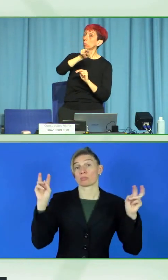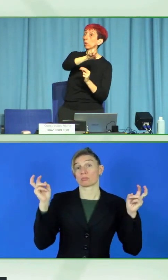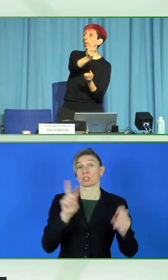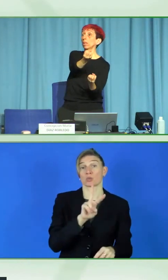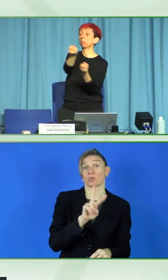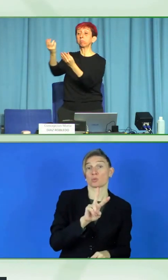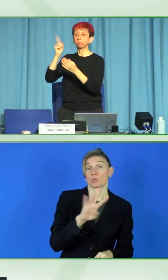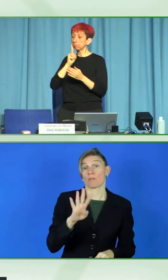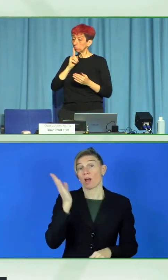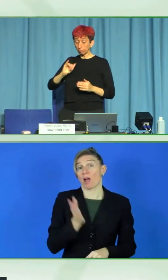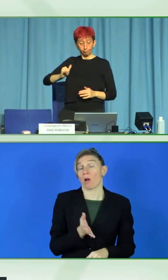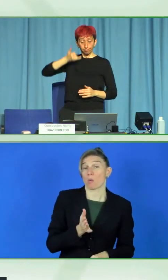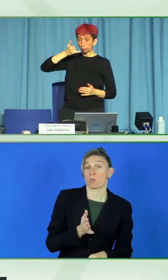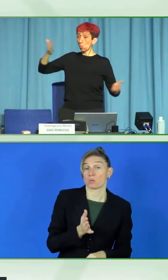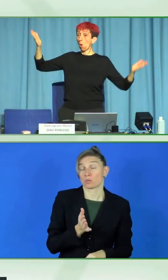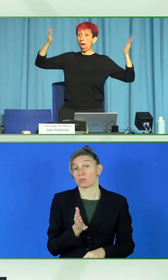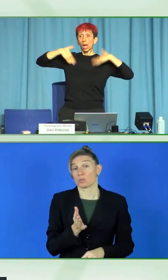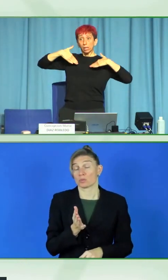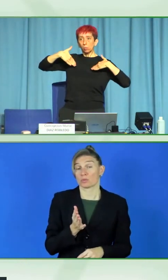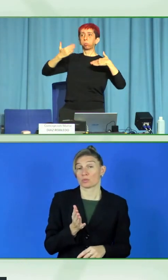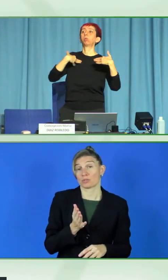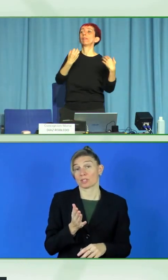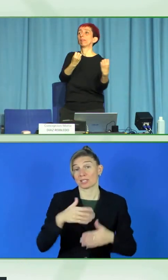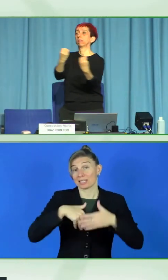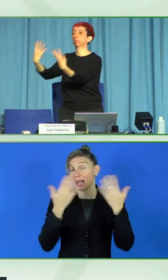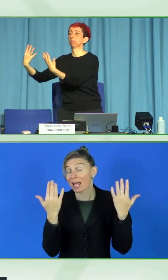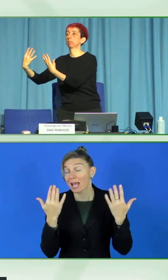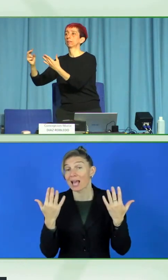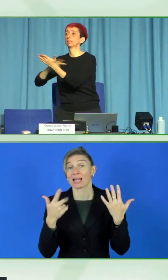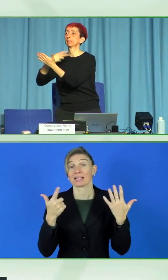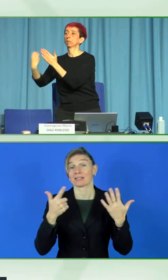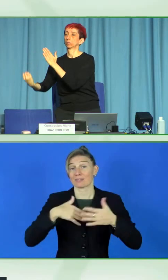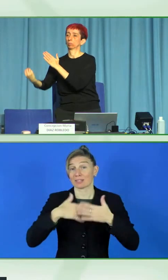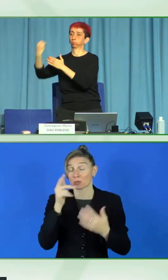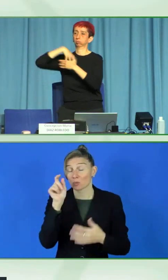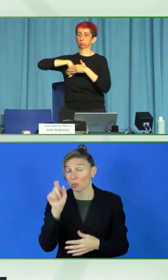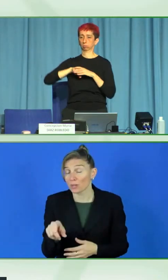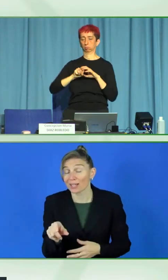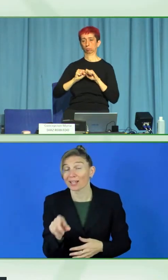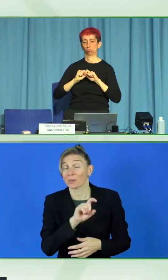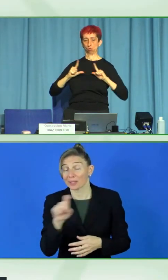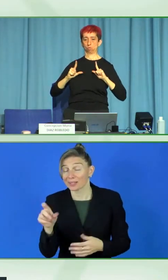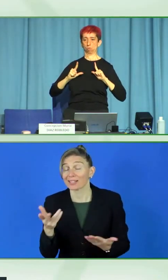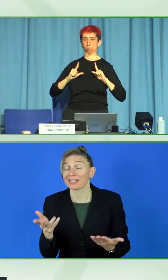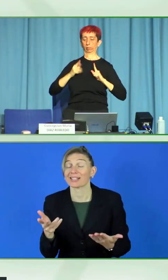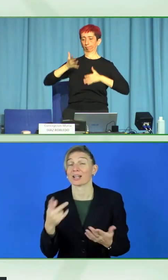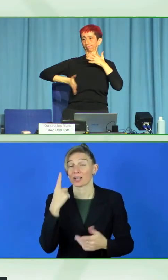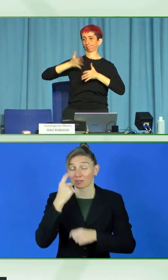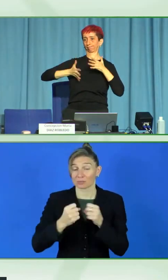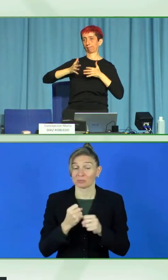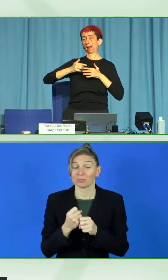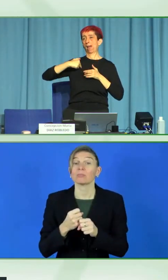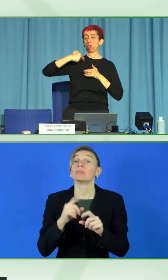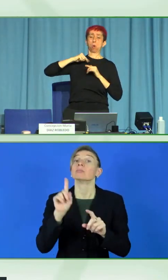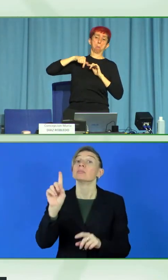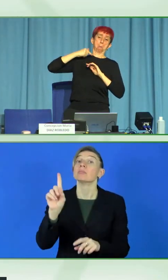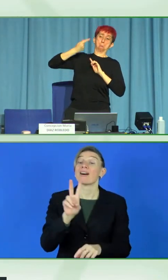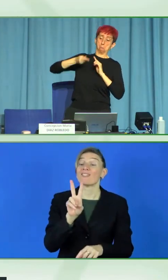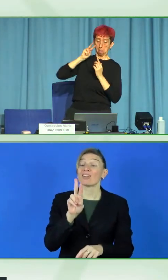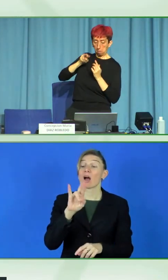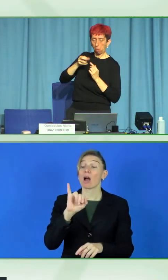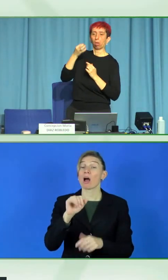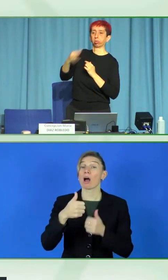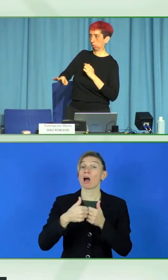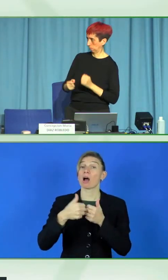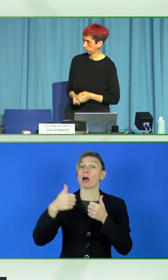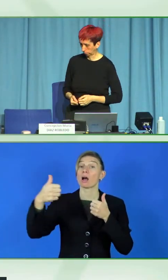365 days a year. And also, as visual is bidirectional, meaning that the deaf person can use it to call hearing